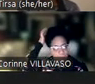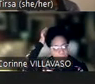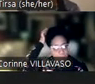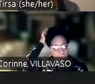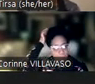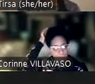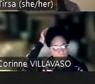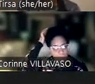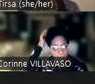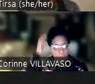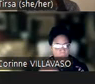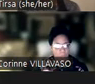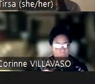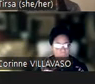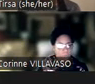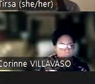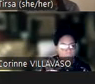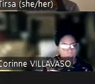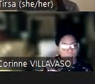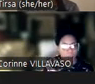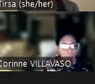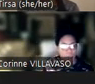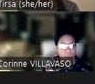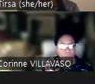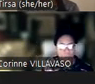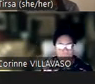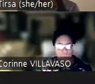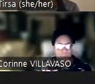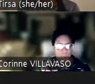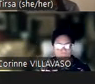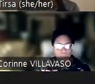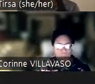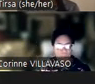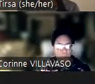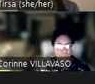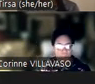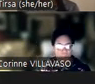school, or worship in the city of Portland for at least 12 months.